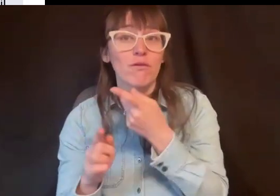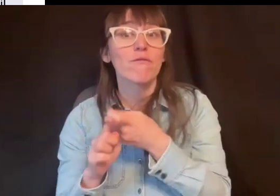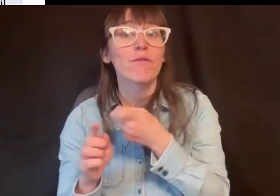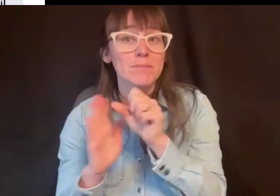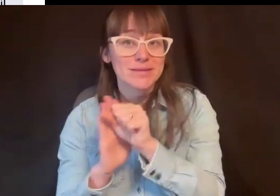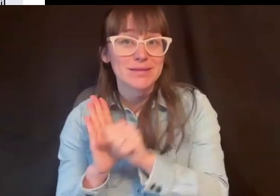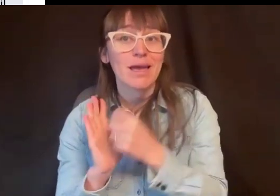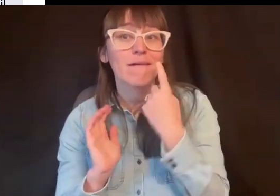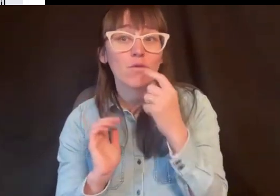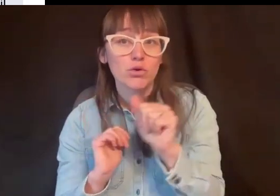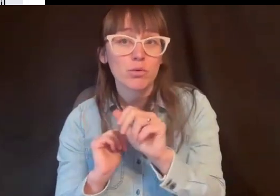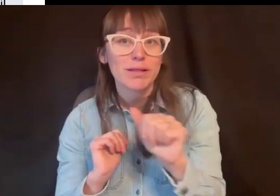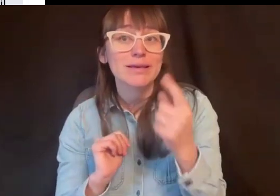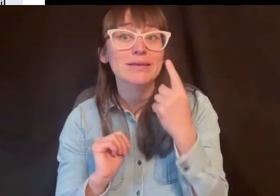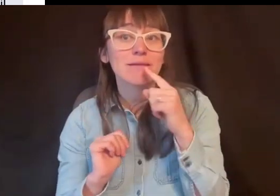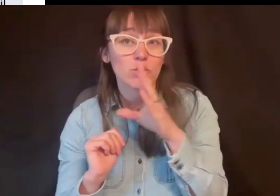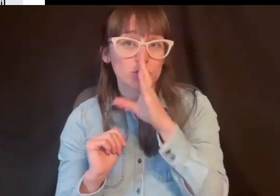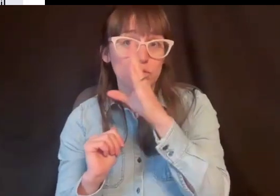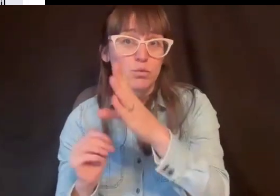directly provide Title III services.